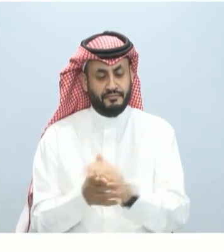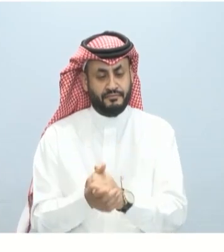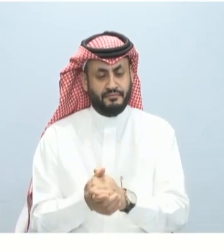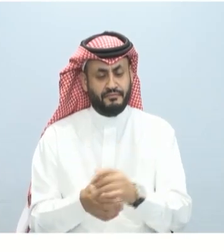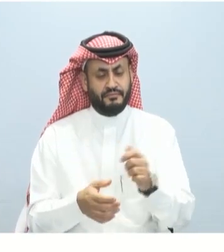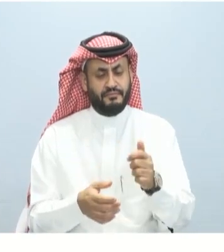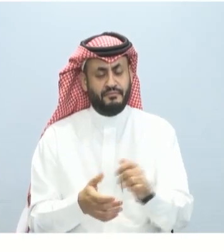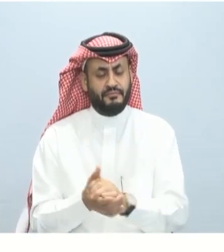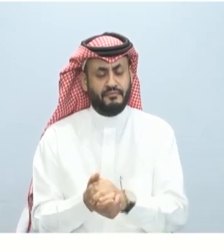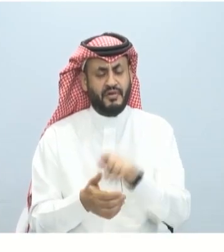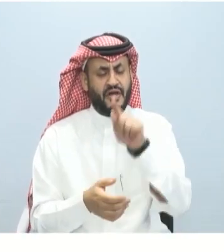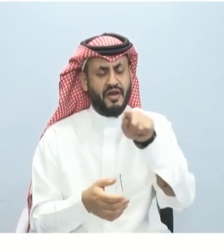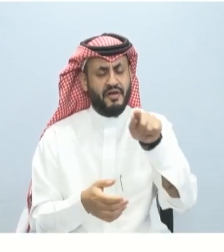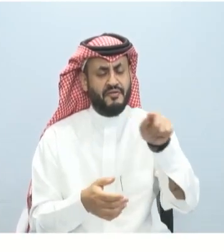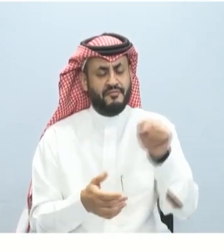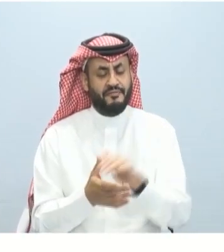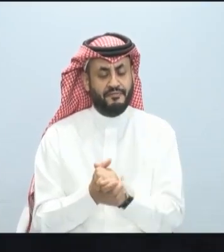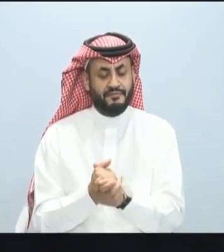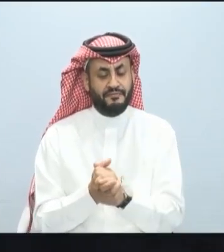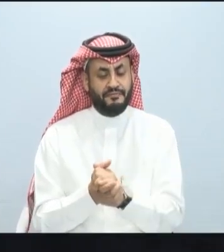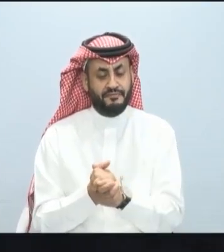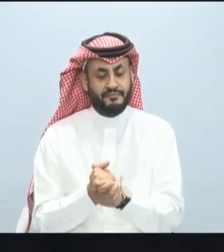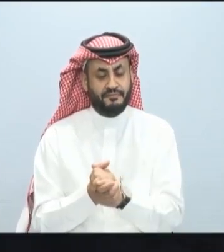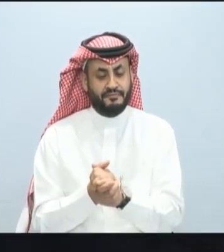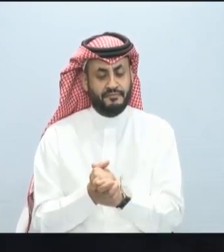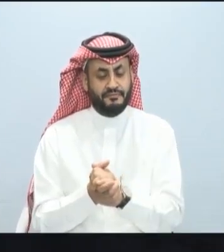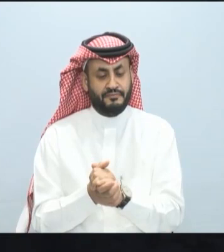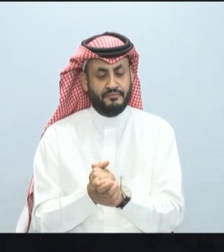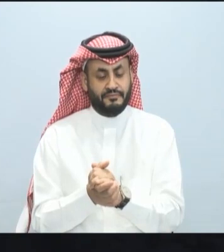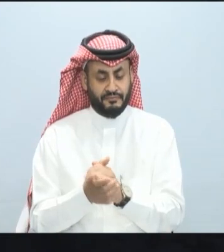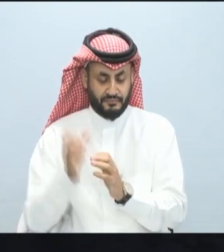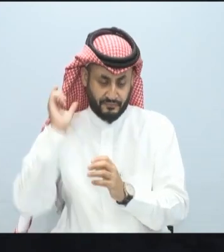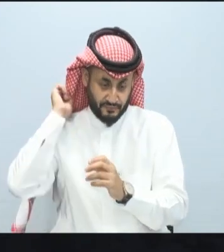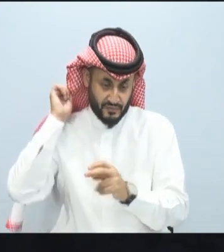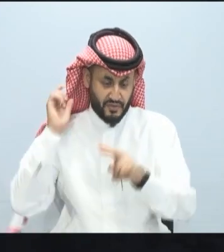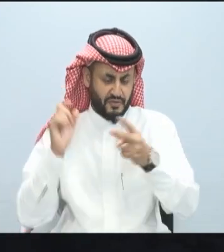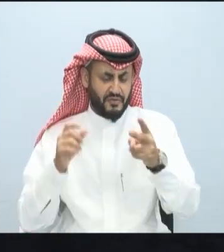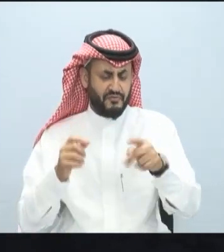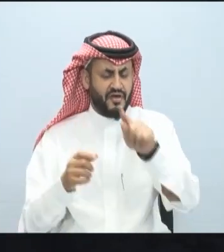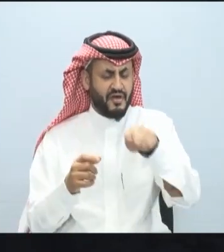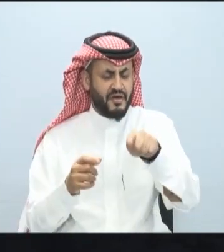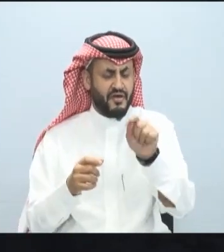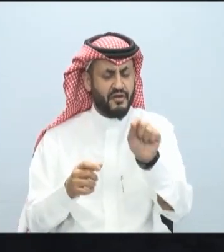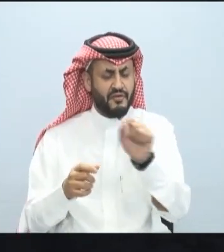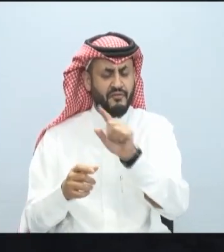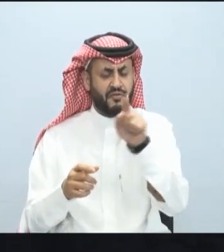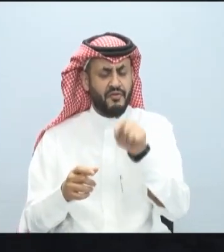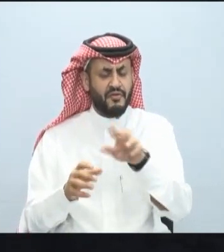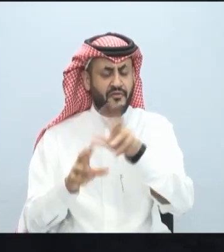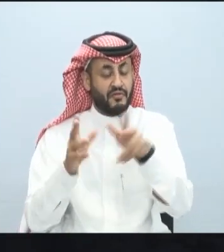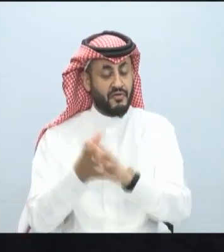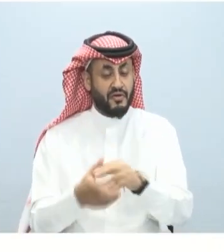of your punctuation. And as I said, that using different types of punctuations in your writing makes it more